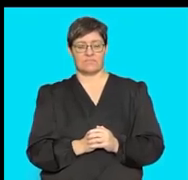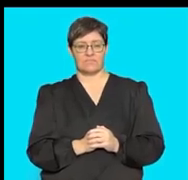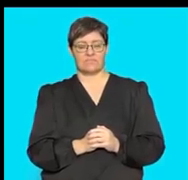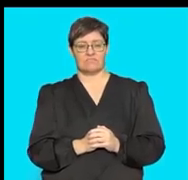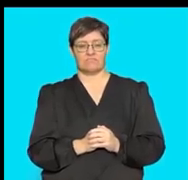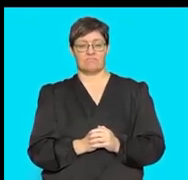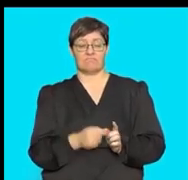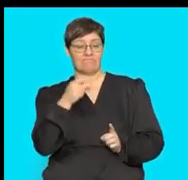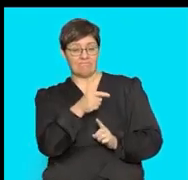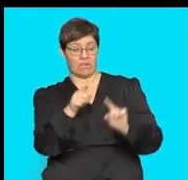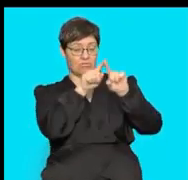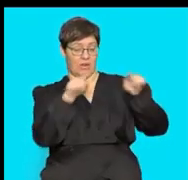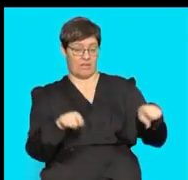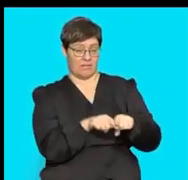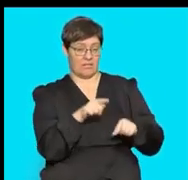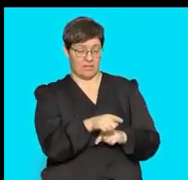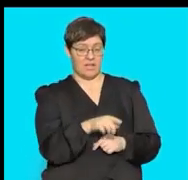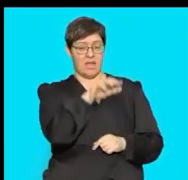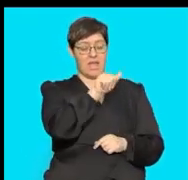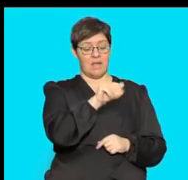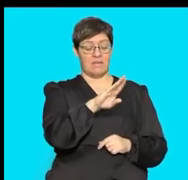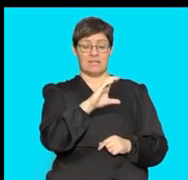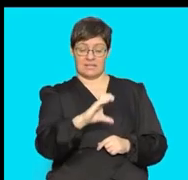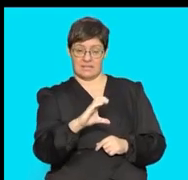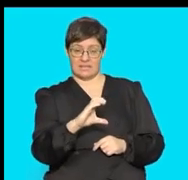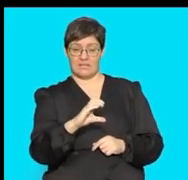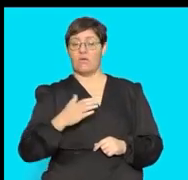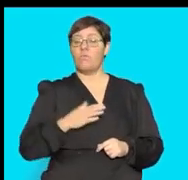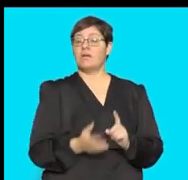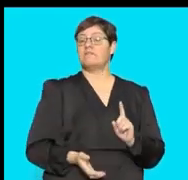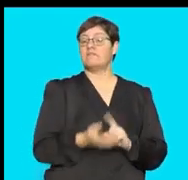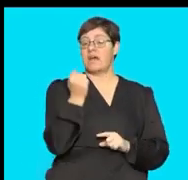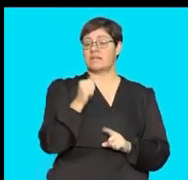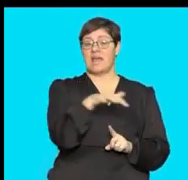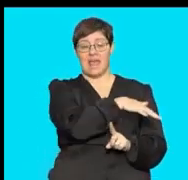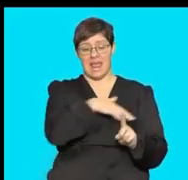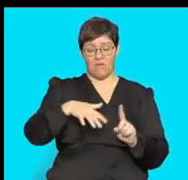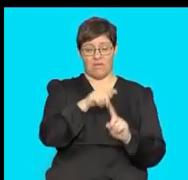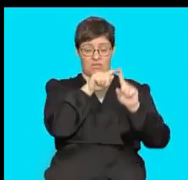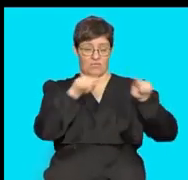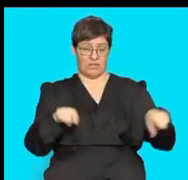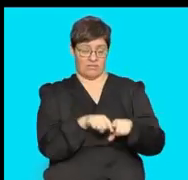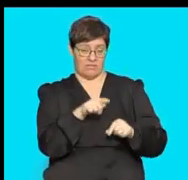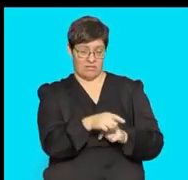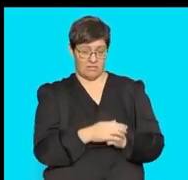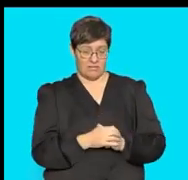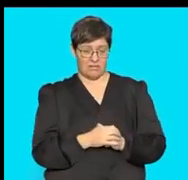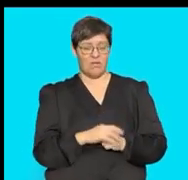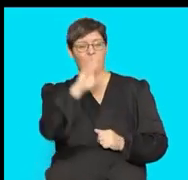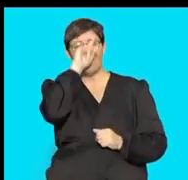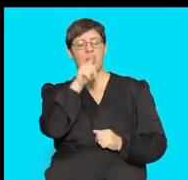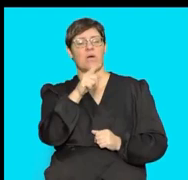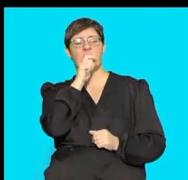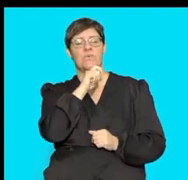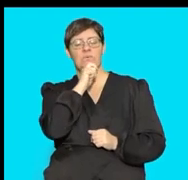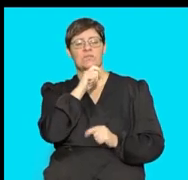Okay, in this triangle, ABC, they want us to find the area of this triangle. Now,